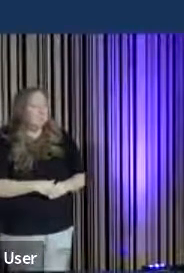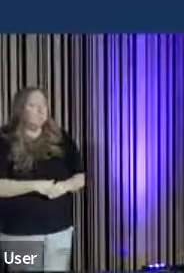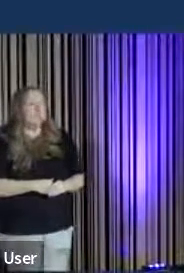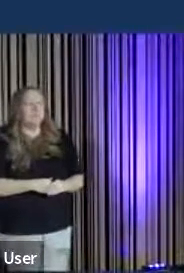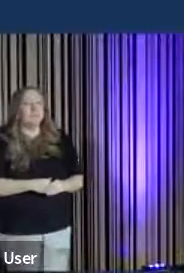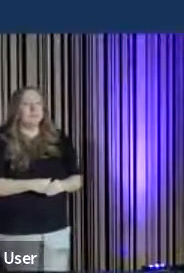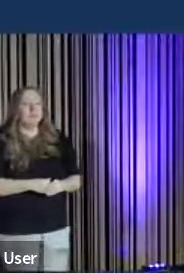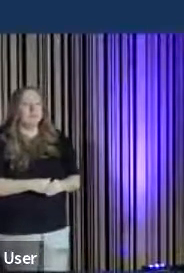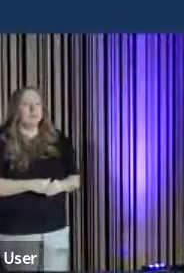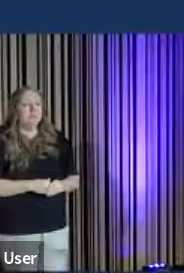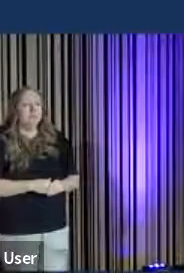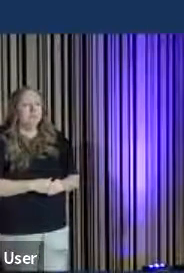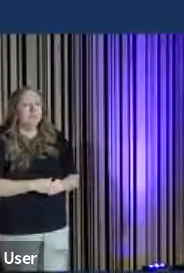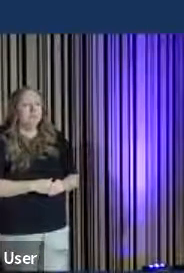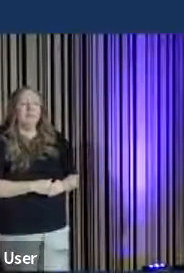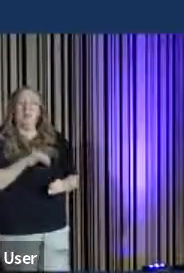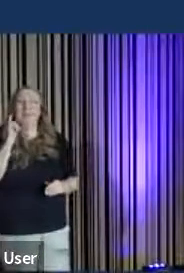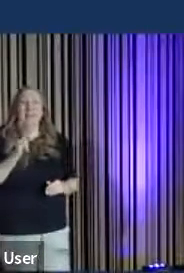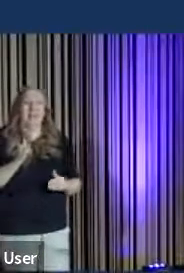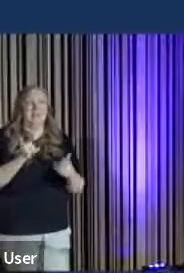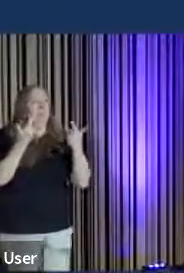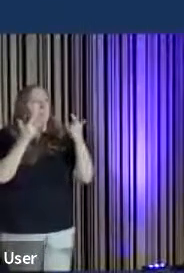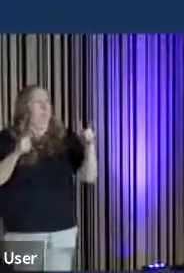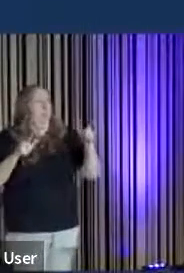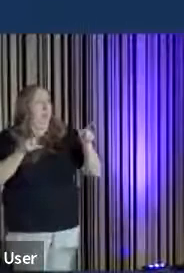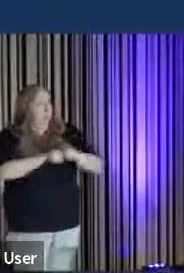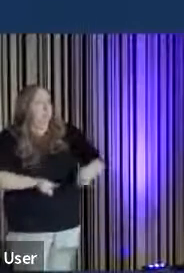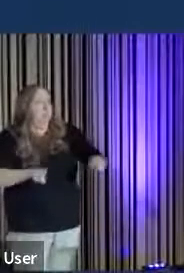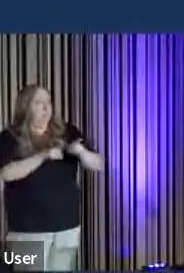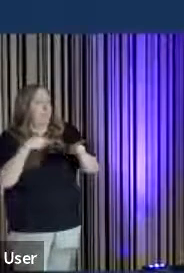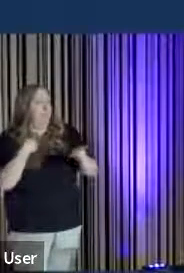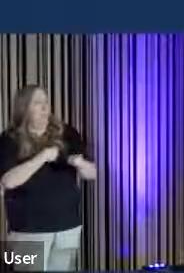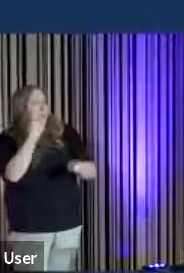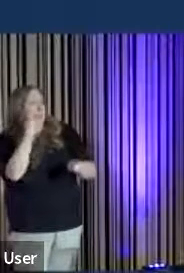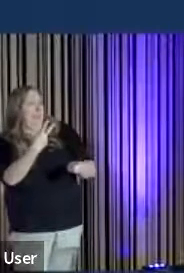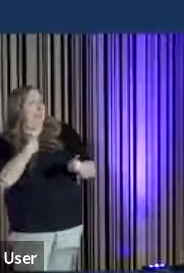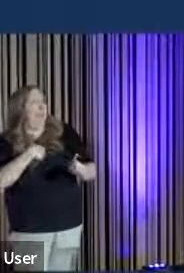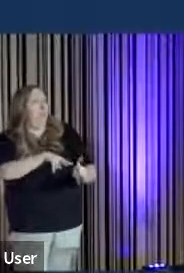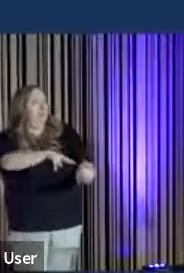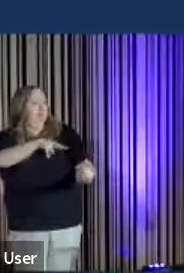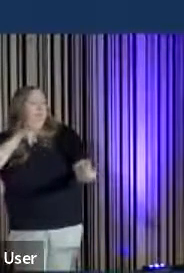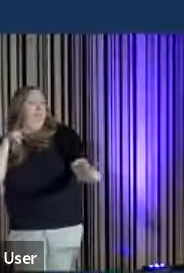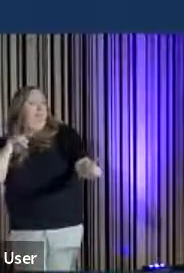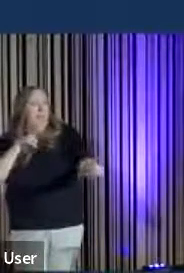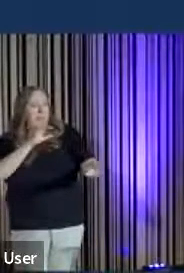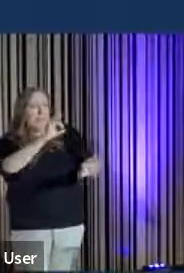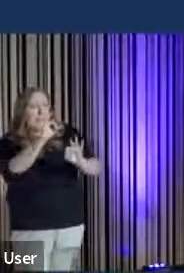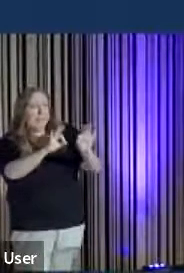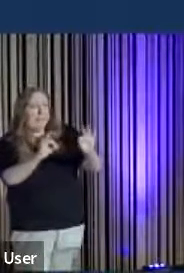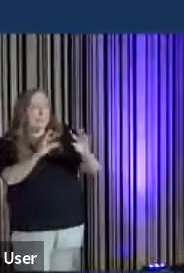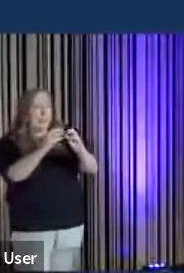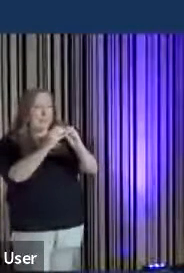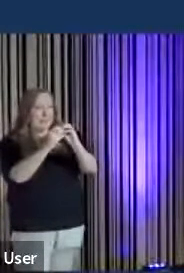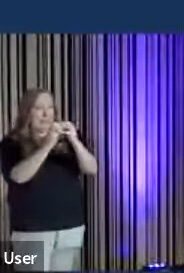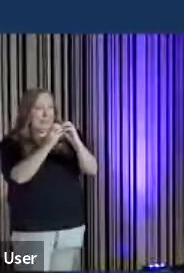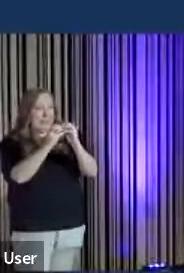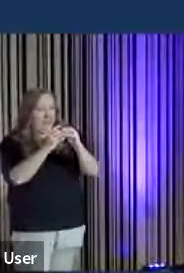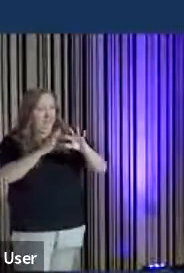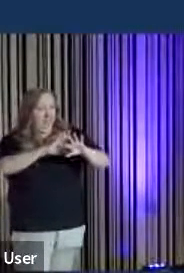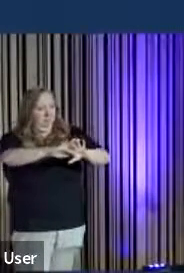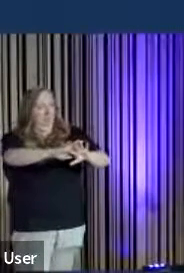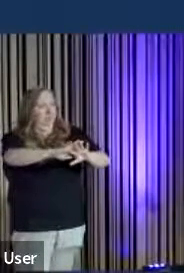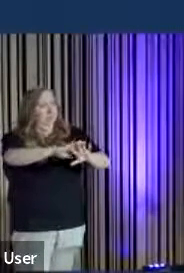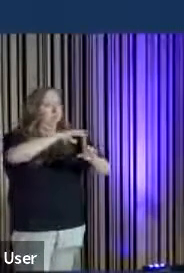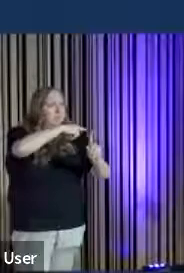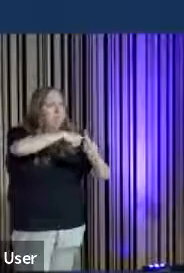So that's the sort of big pattern, you know, that we see, a macro scale pattern that we see from looking at this this